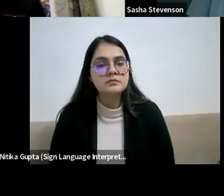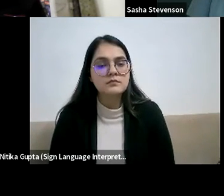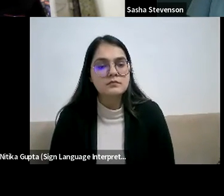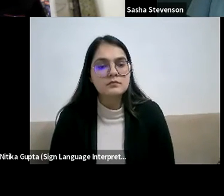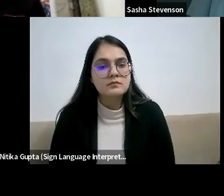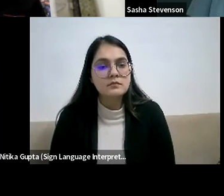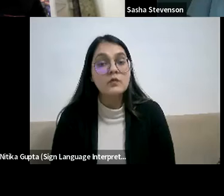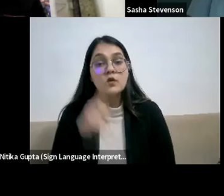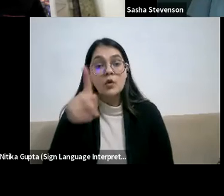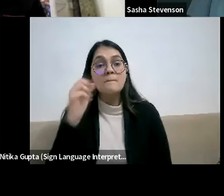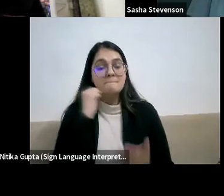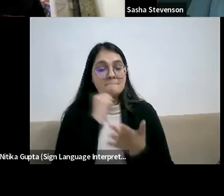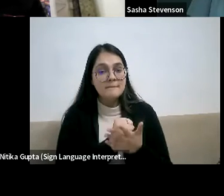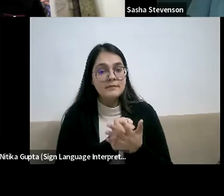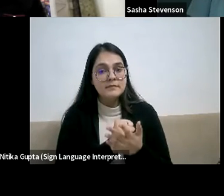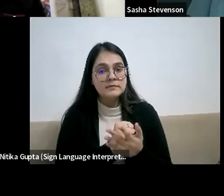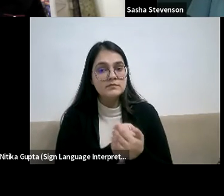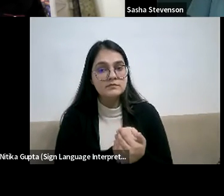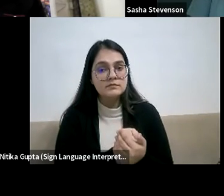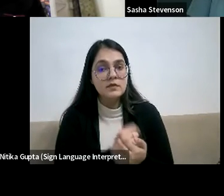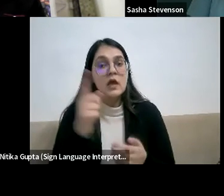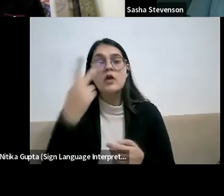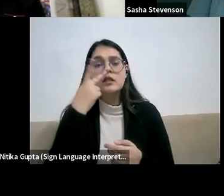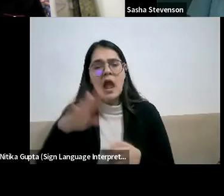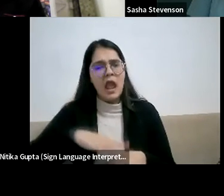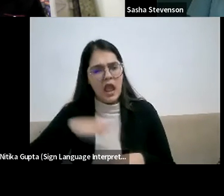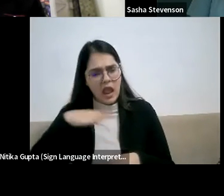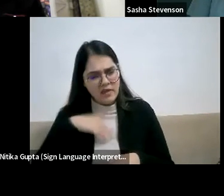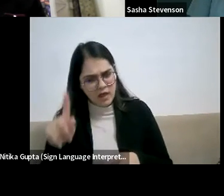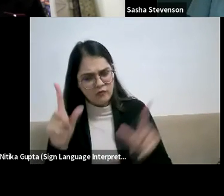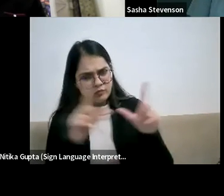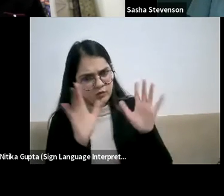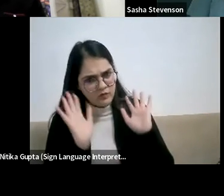you have to put the avenues, whether there are enough avenues for,